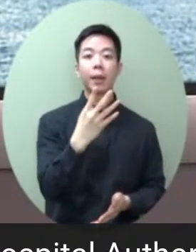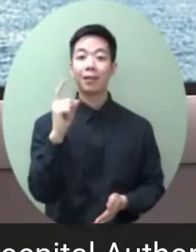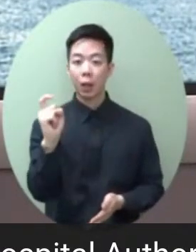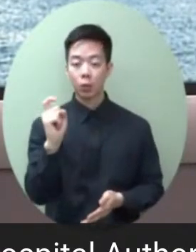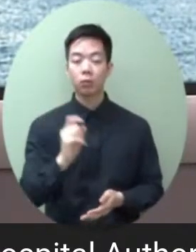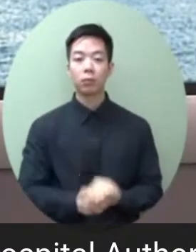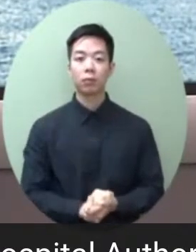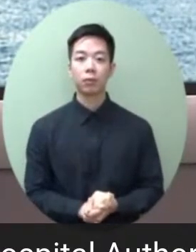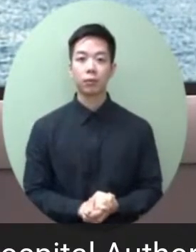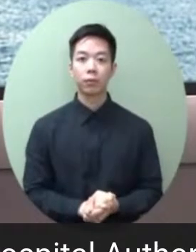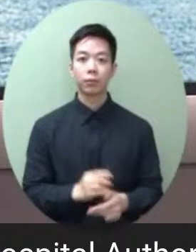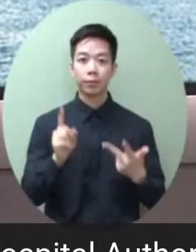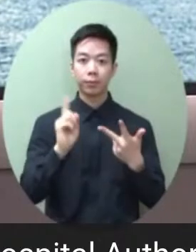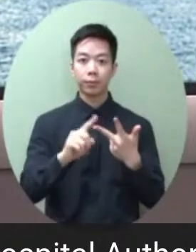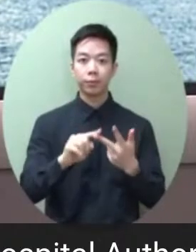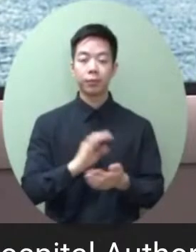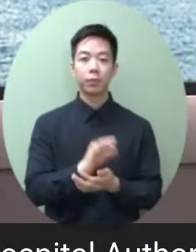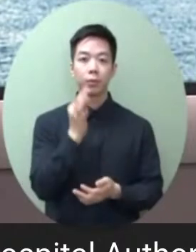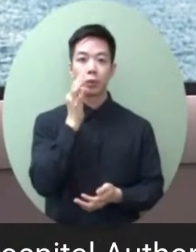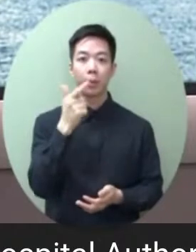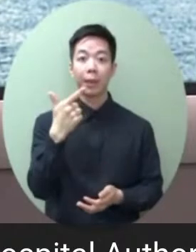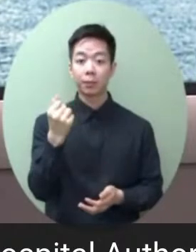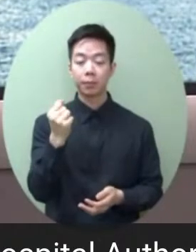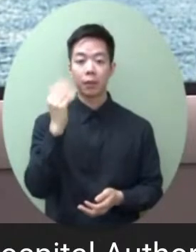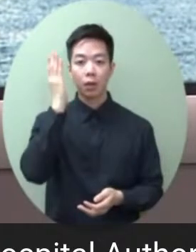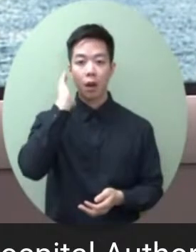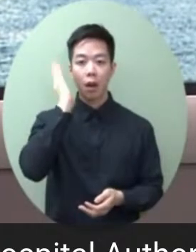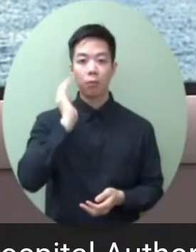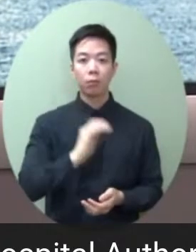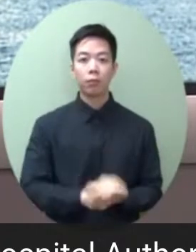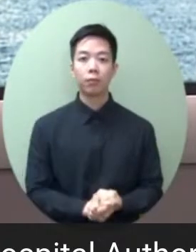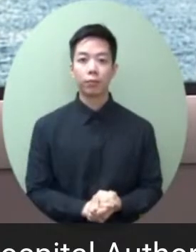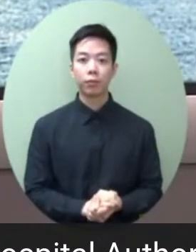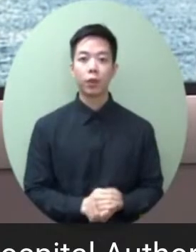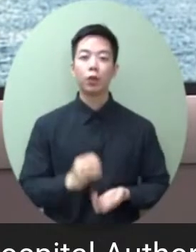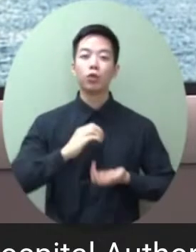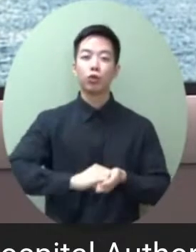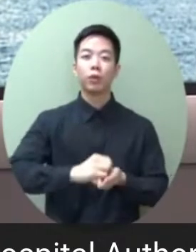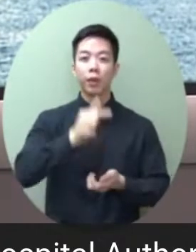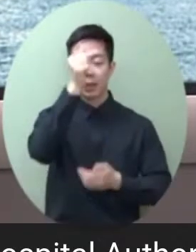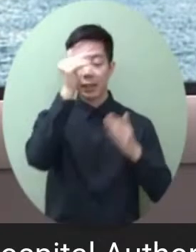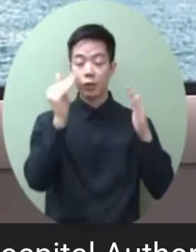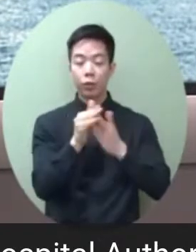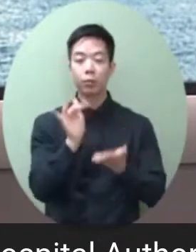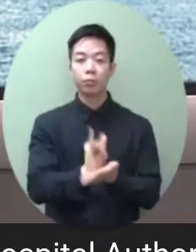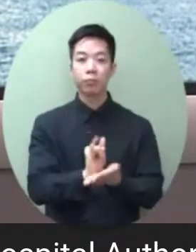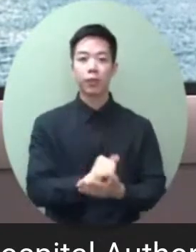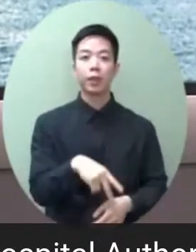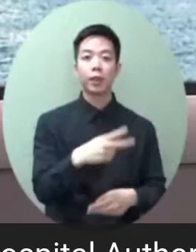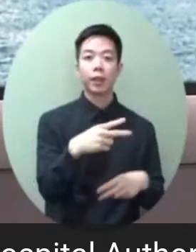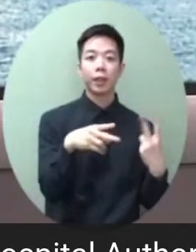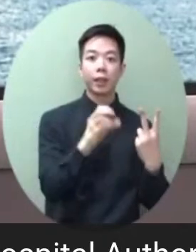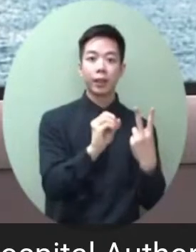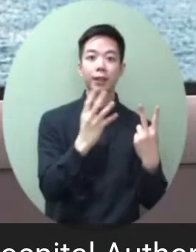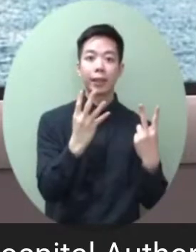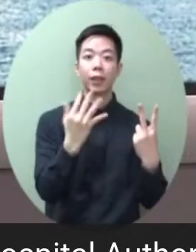number 18489, and a third person, 80-year-old male in United Christian Hospital, case